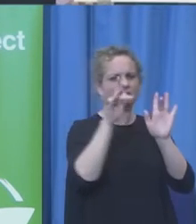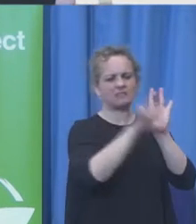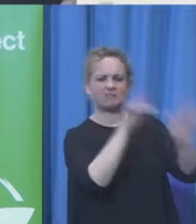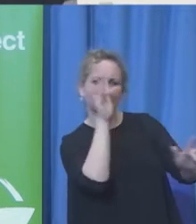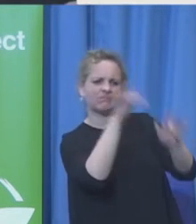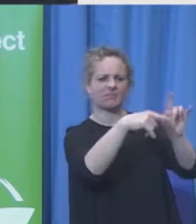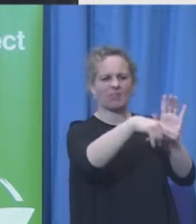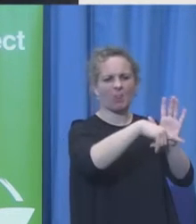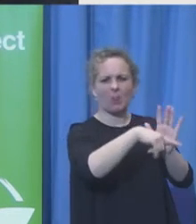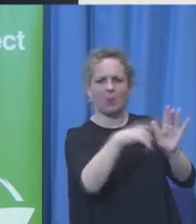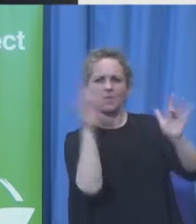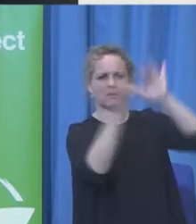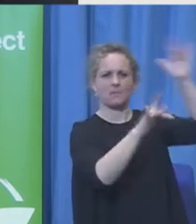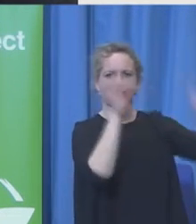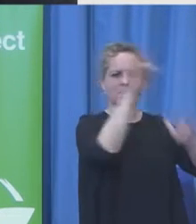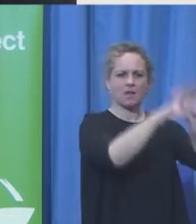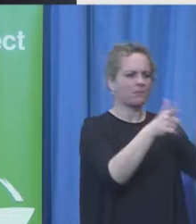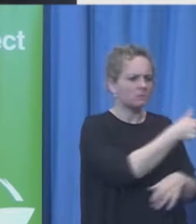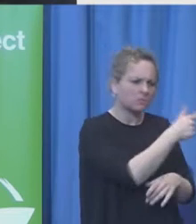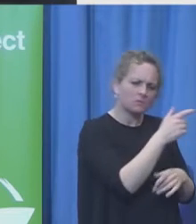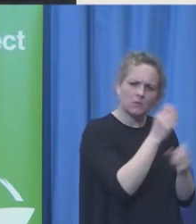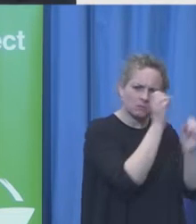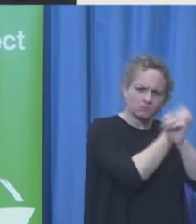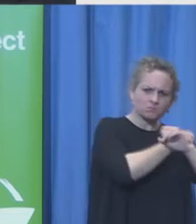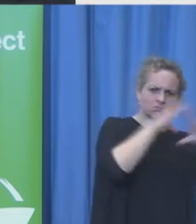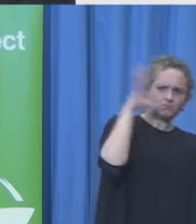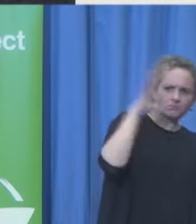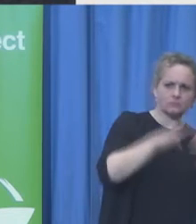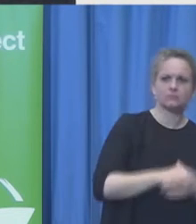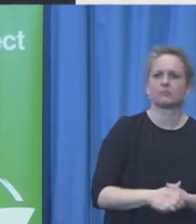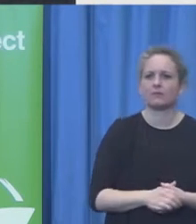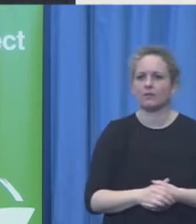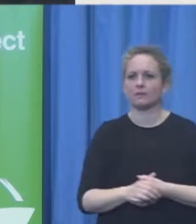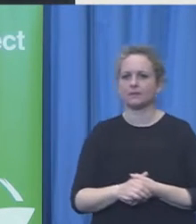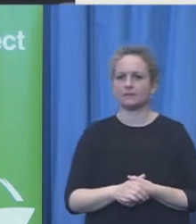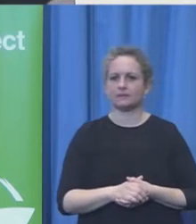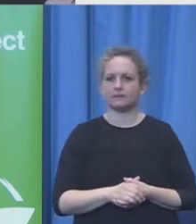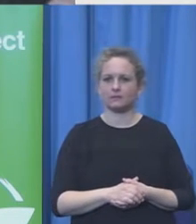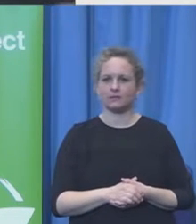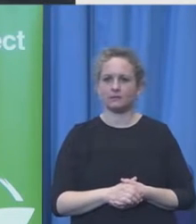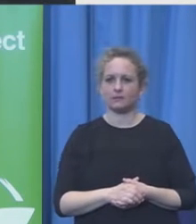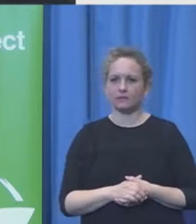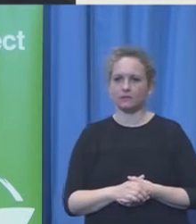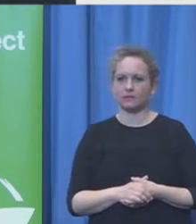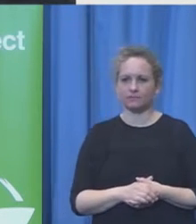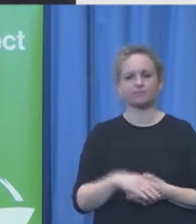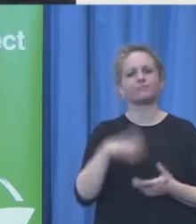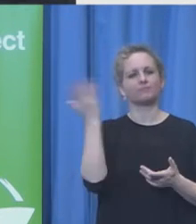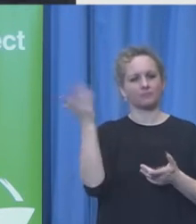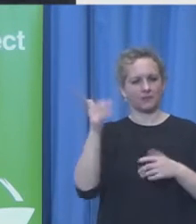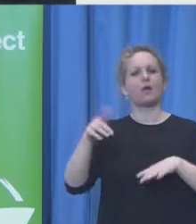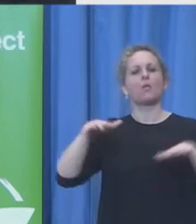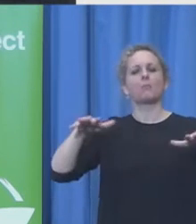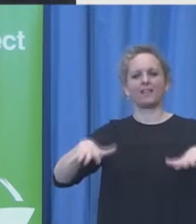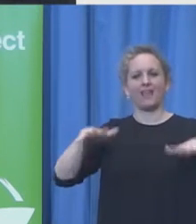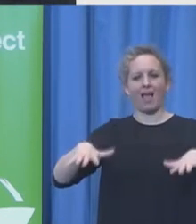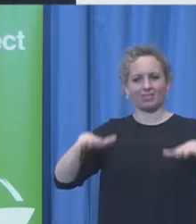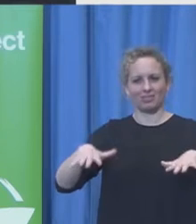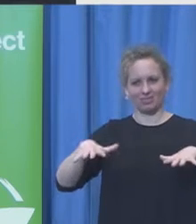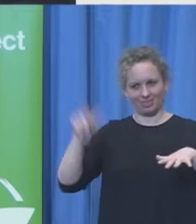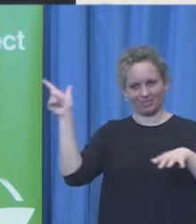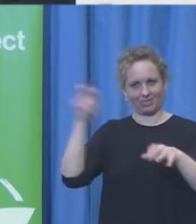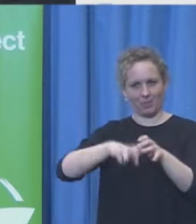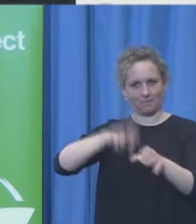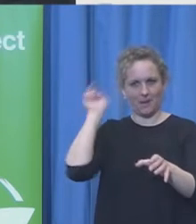very popular and disturbing, really, in Ireland at the minute, because obviously our